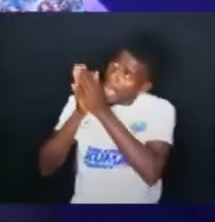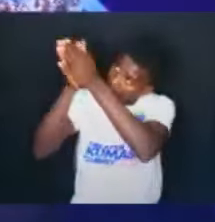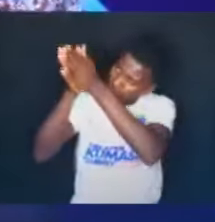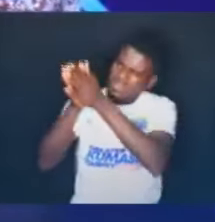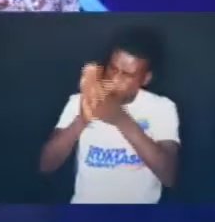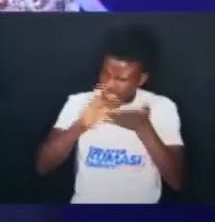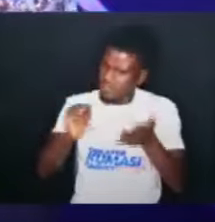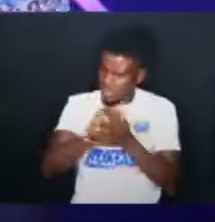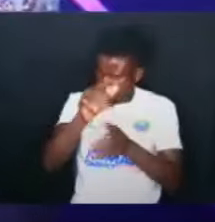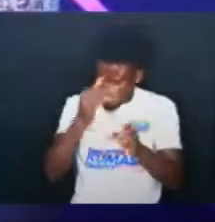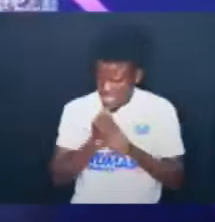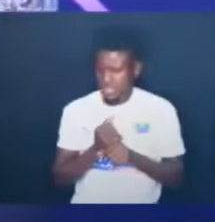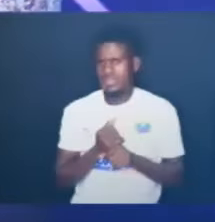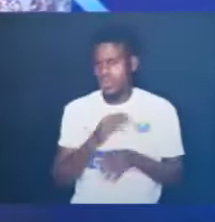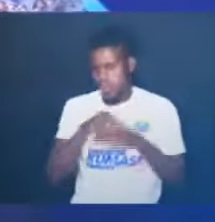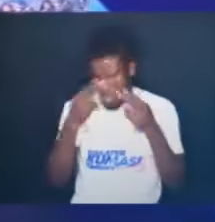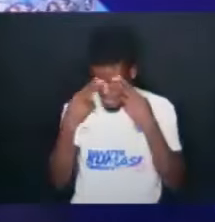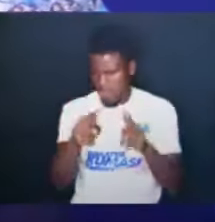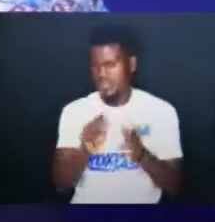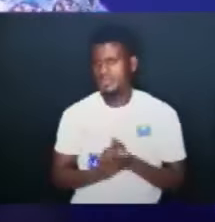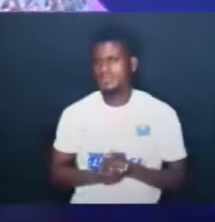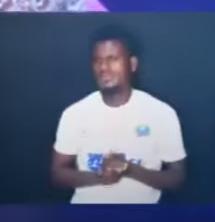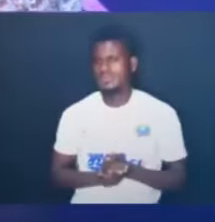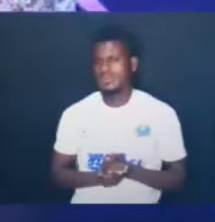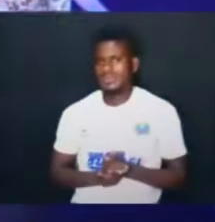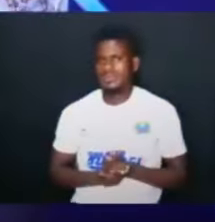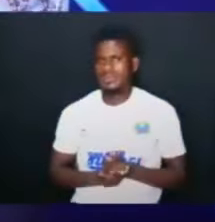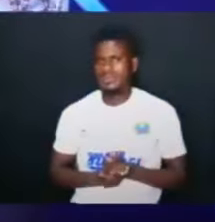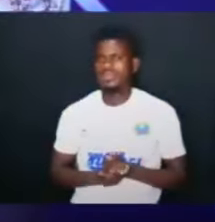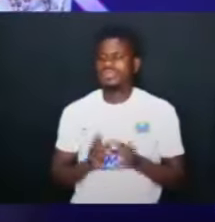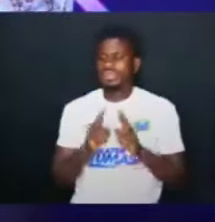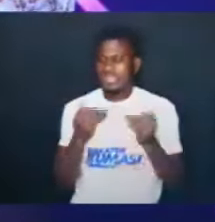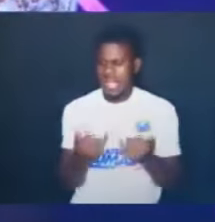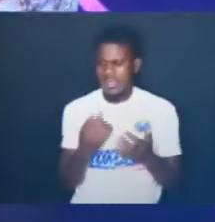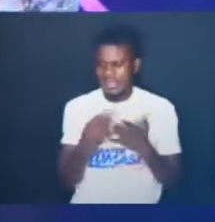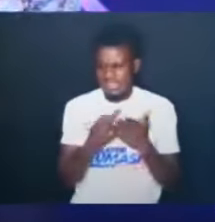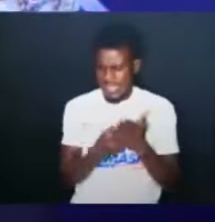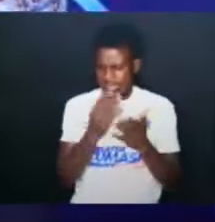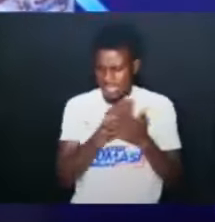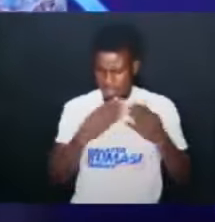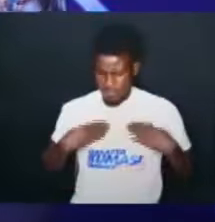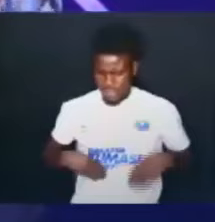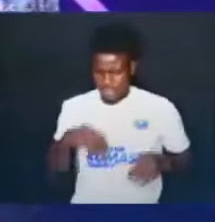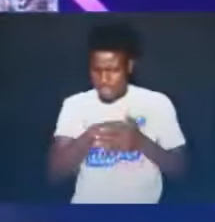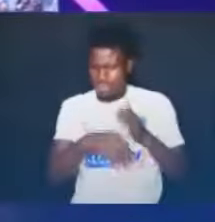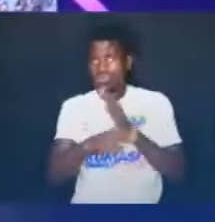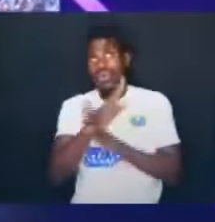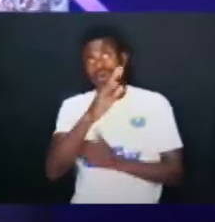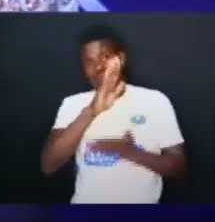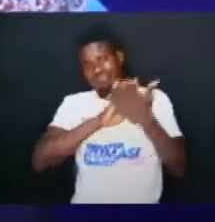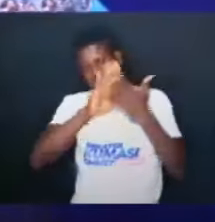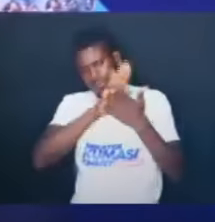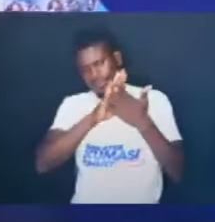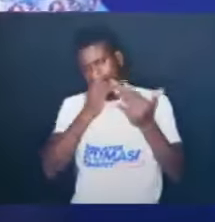So we are talking about someone in the presence of God. Verse